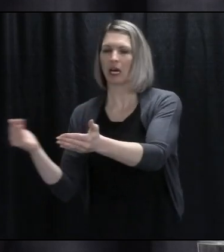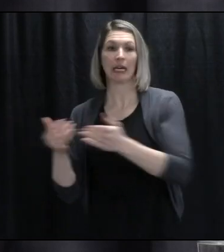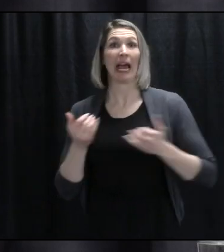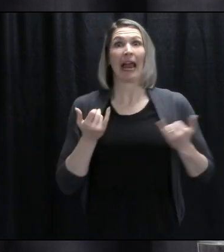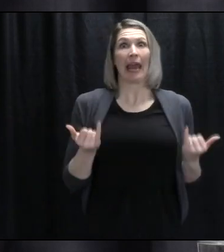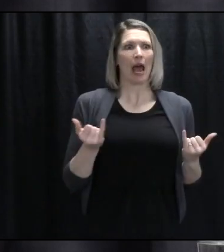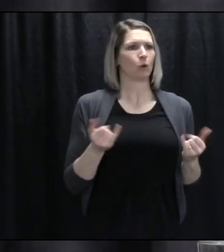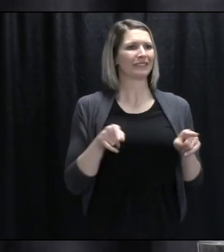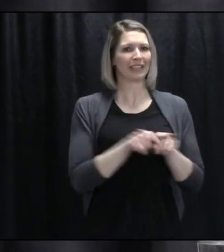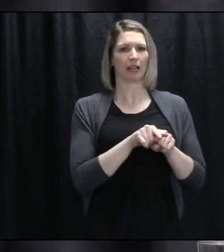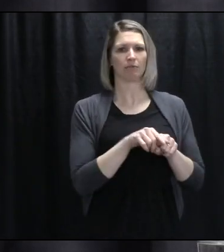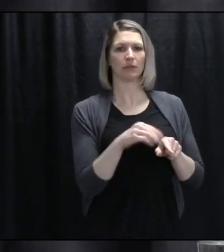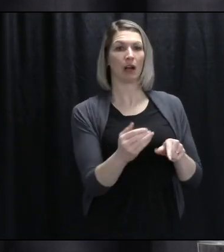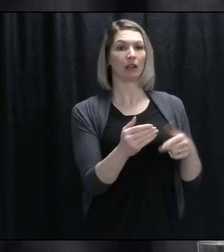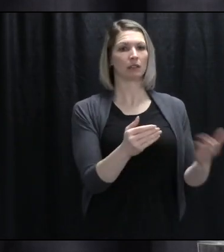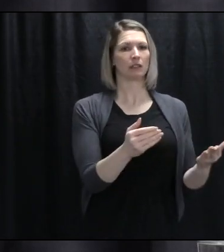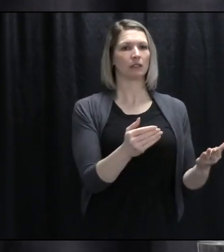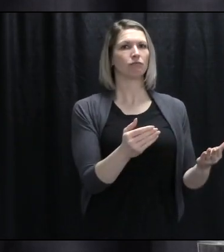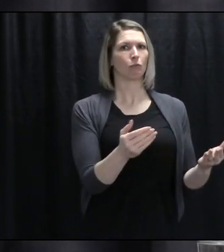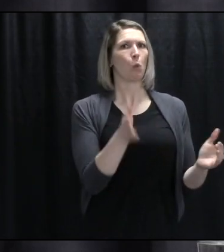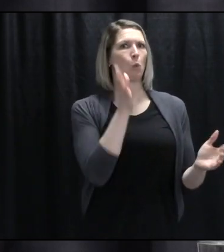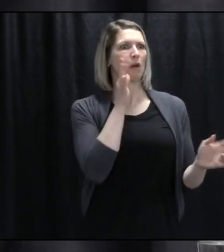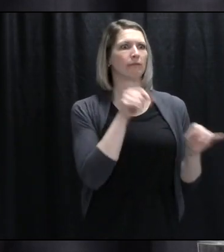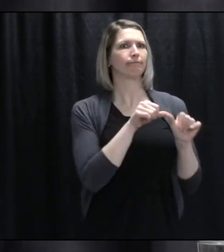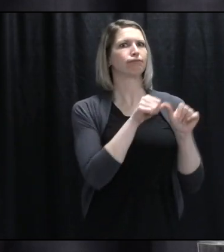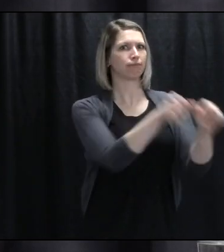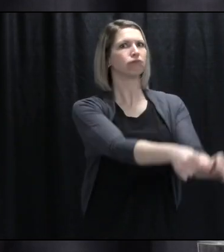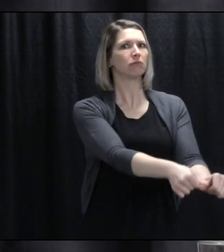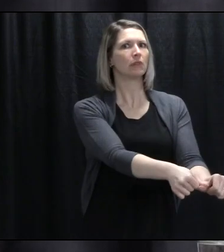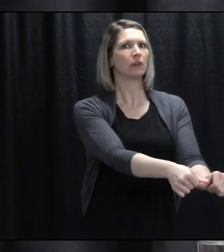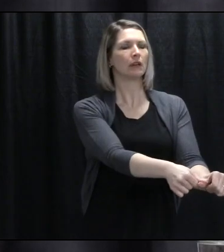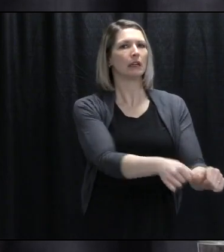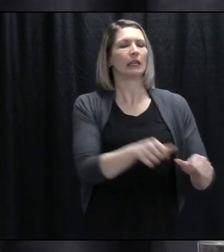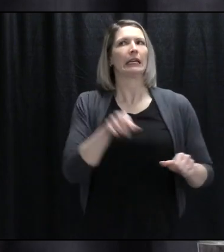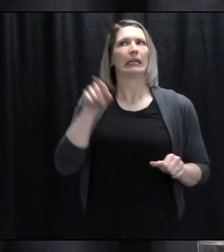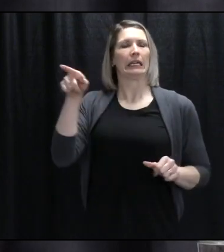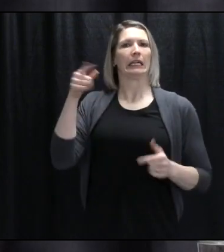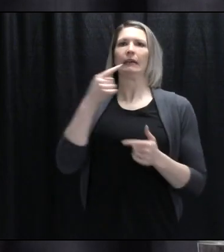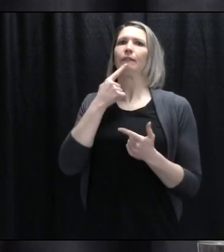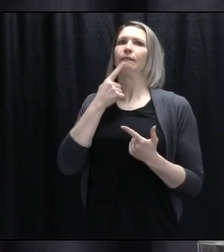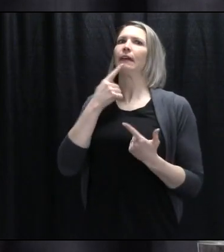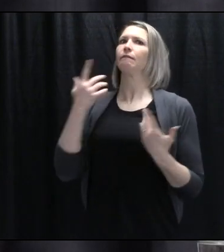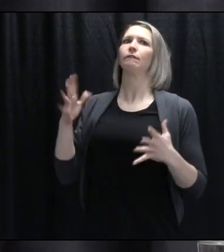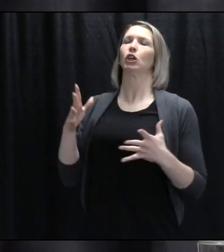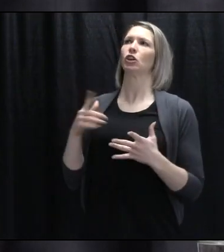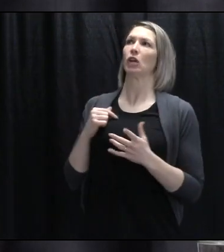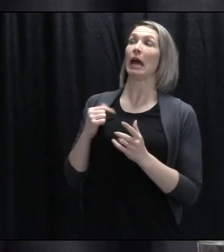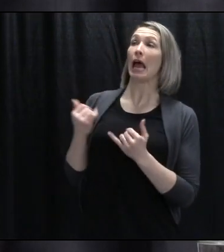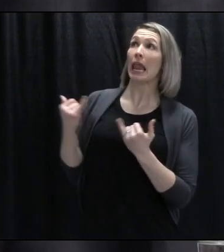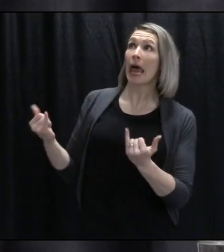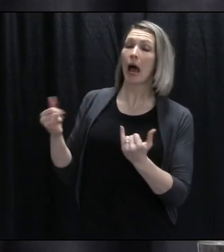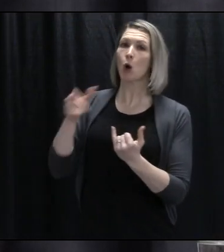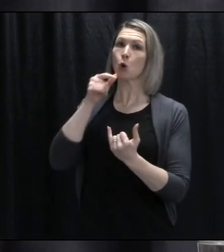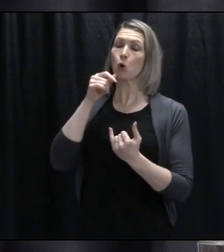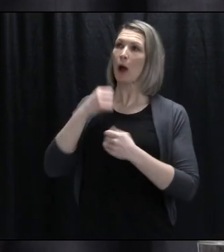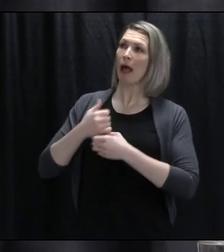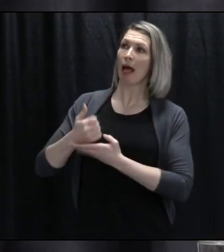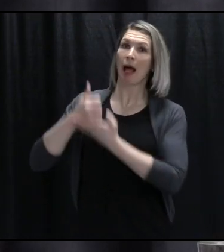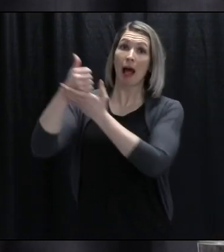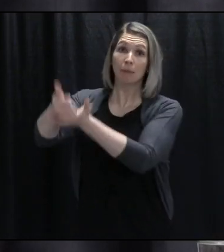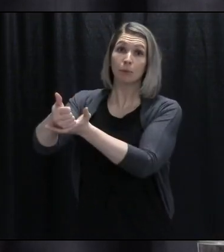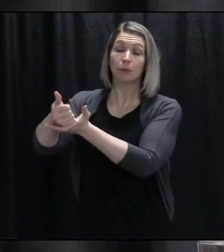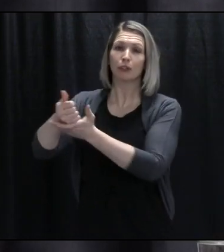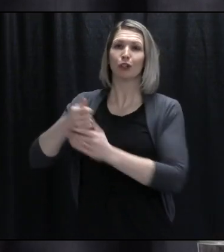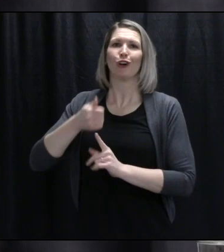now can claim ignorance as any kind of defense. It is up to you to act